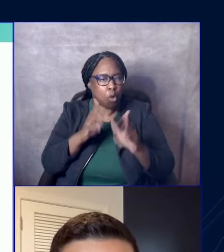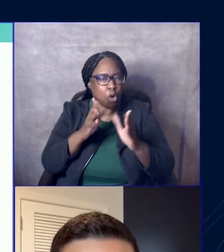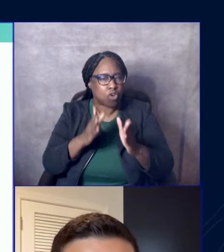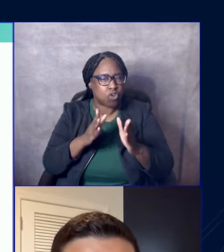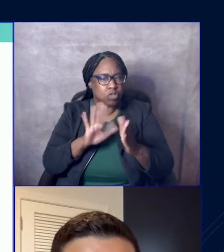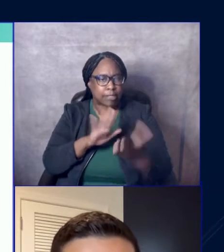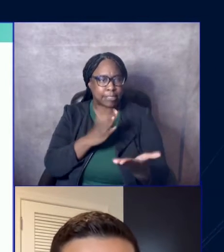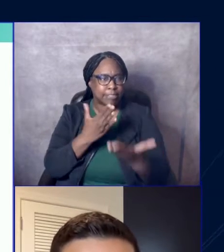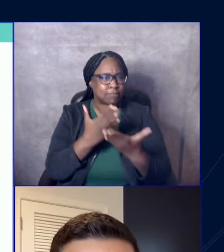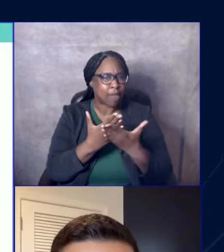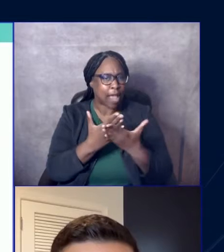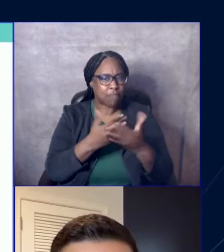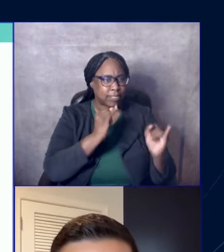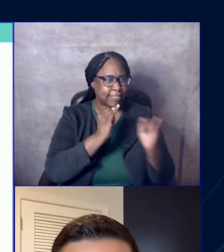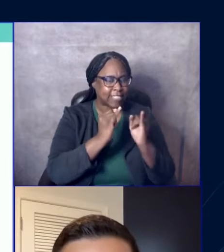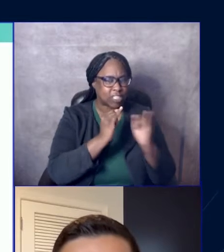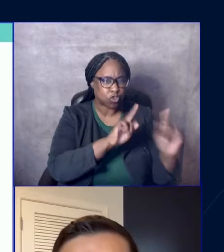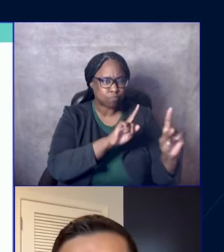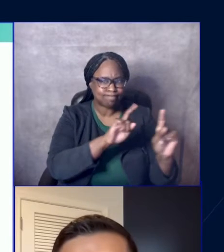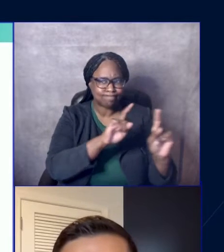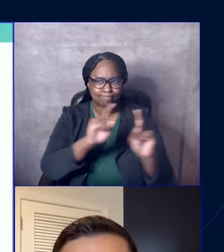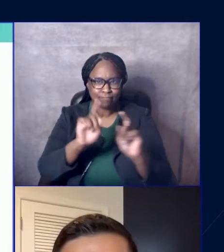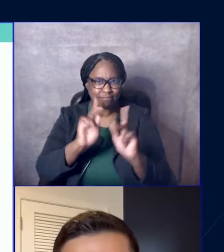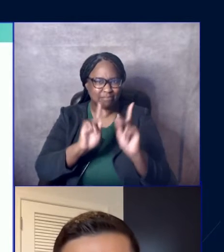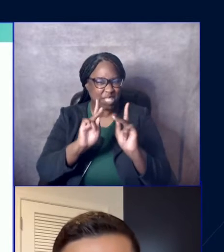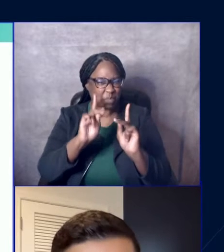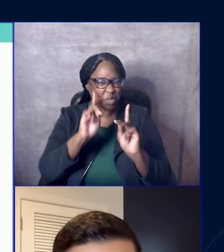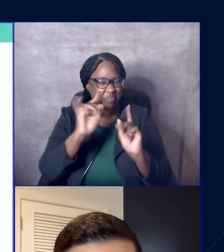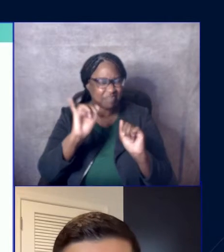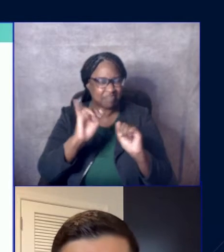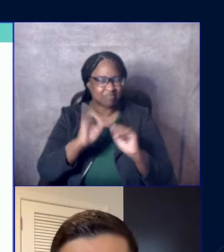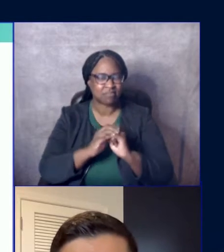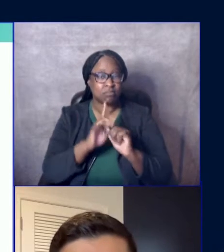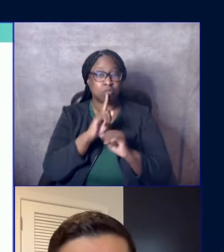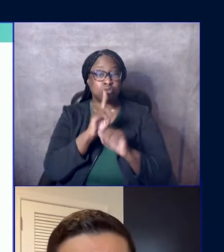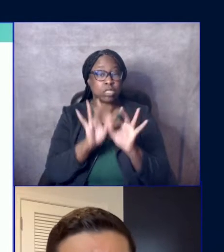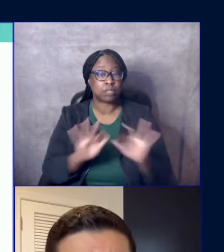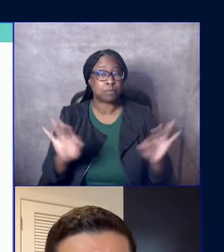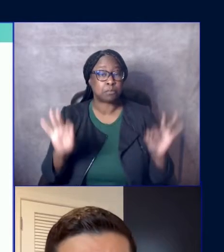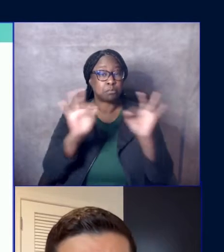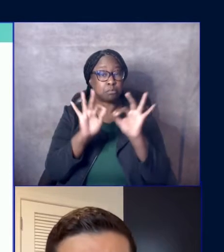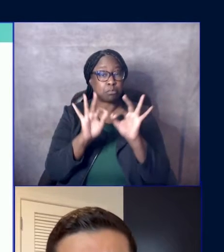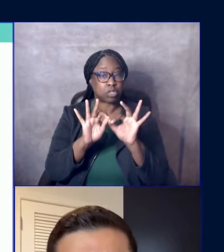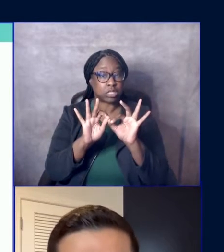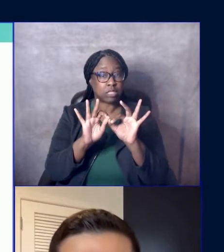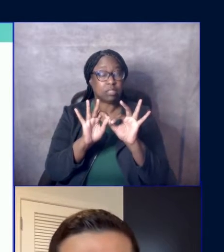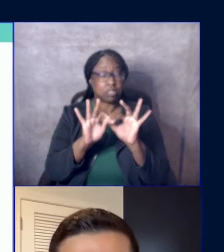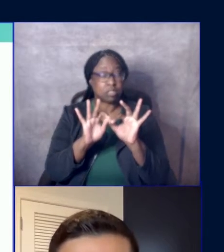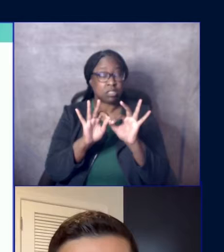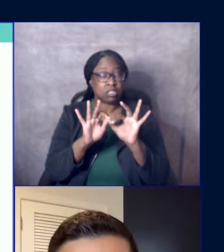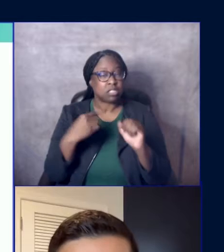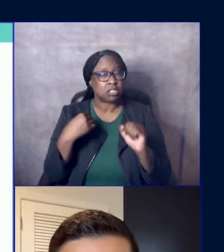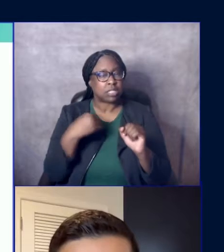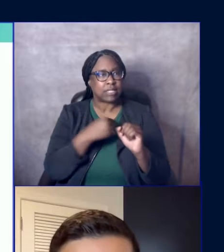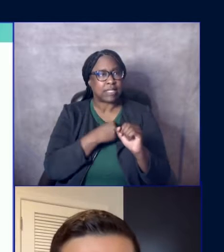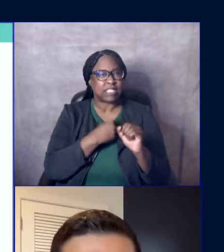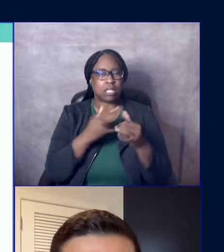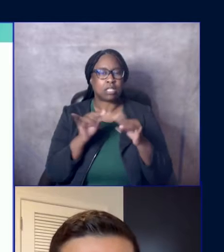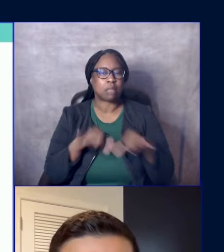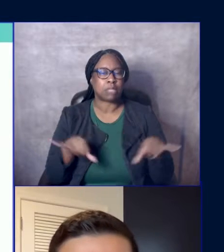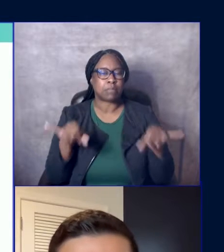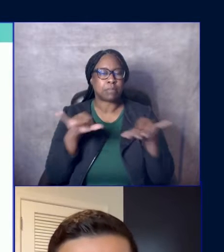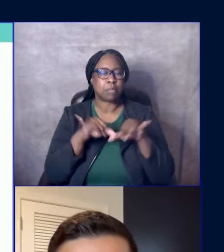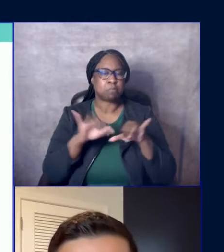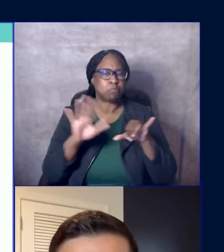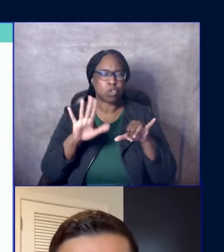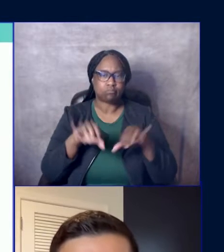these people themselves. And so it was really important for us to be really thinking outside of the box to ensure